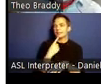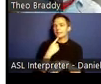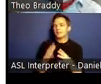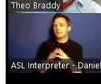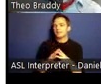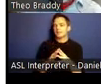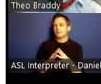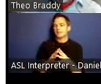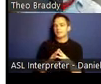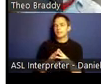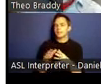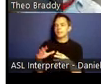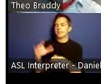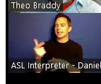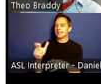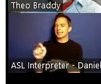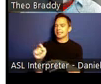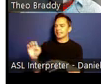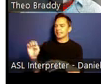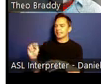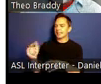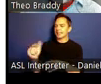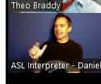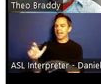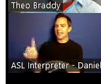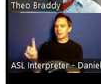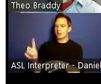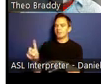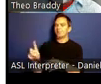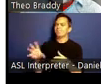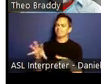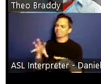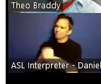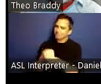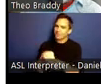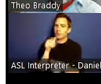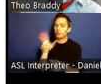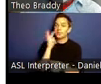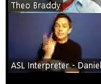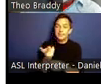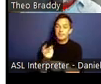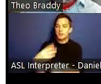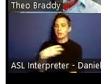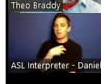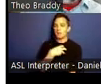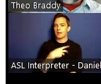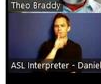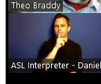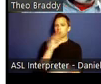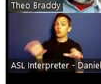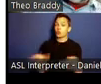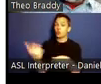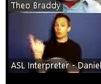get engaged. Don't just look at and see it and complain about it, but do something about it. I